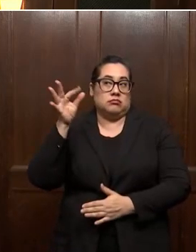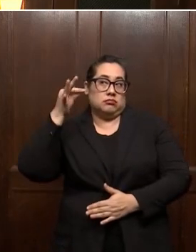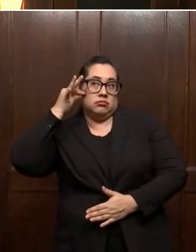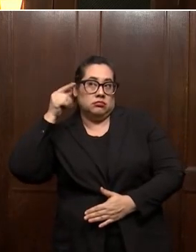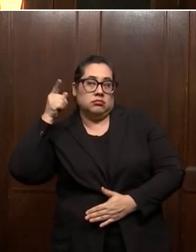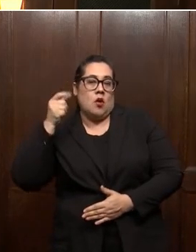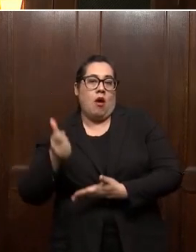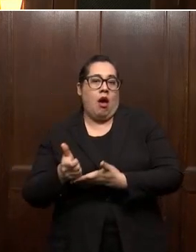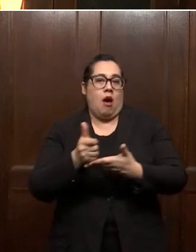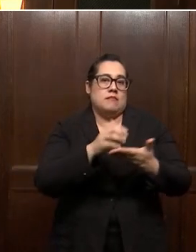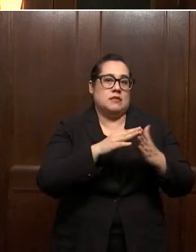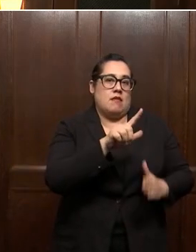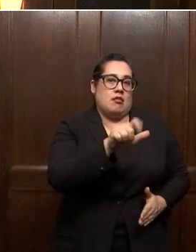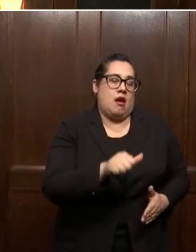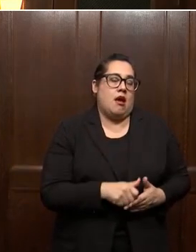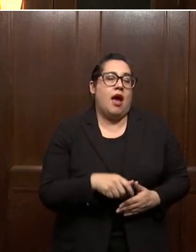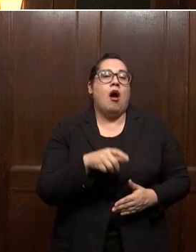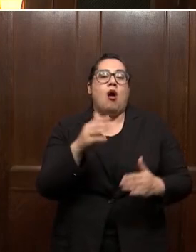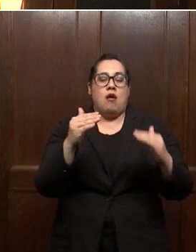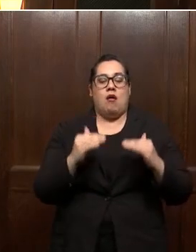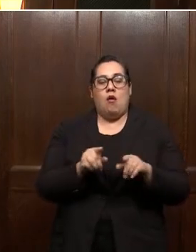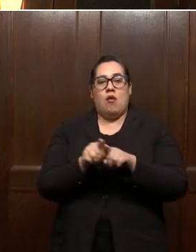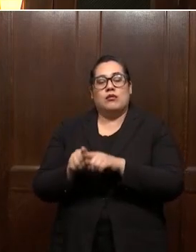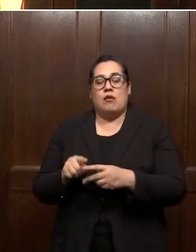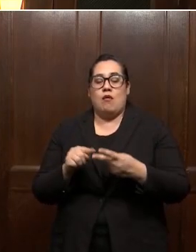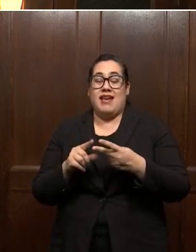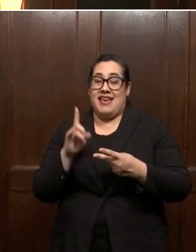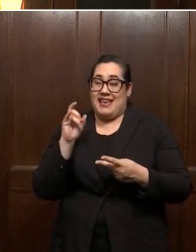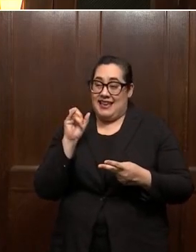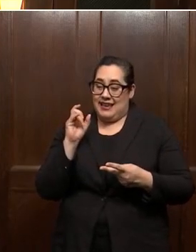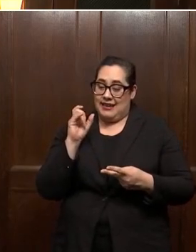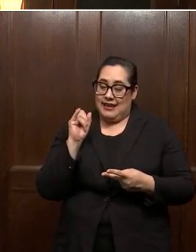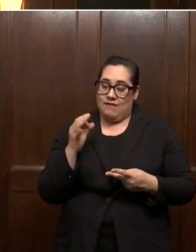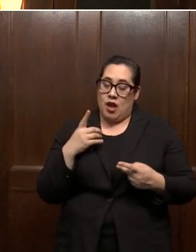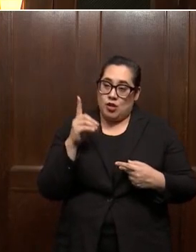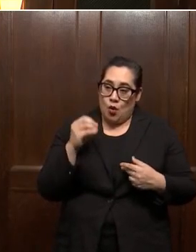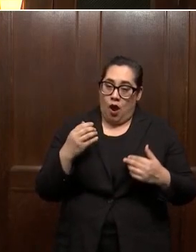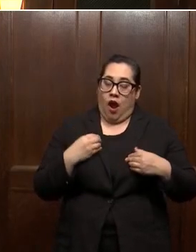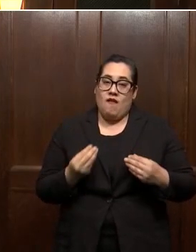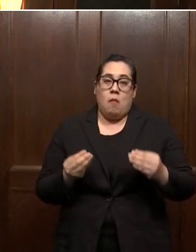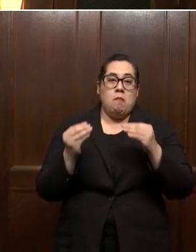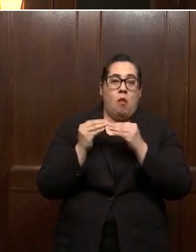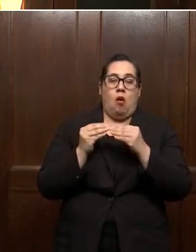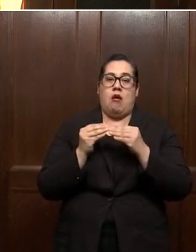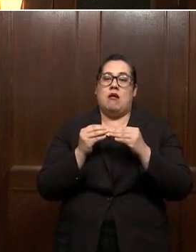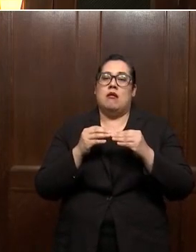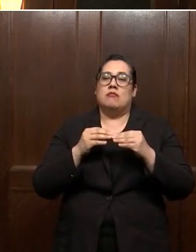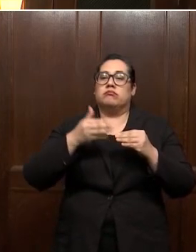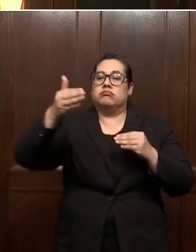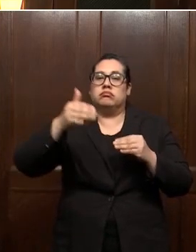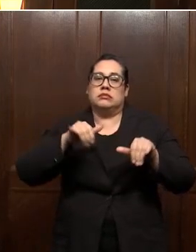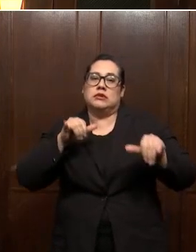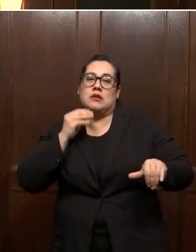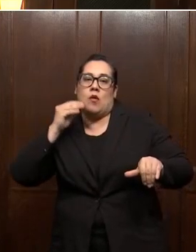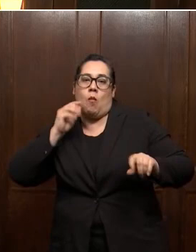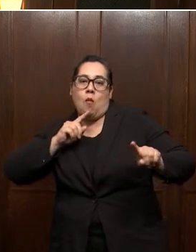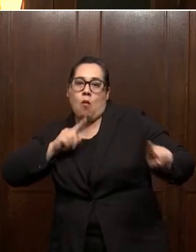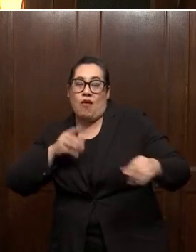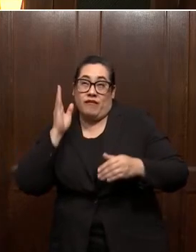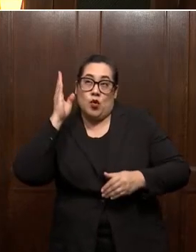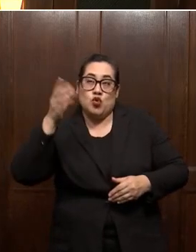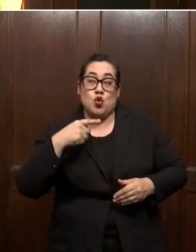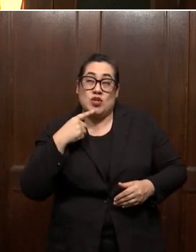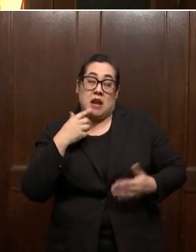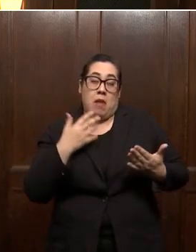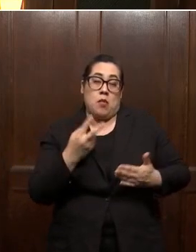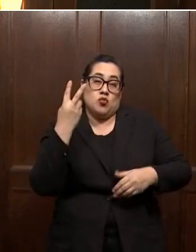government to help Los Angeles? And then also, if we do have more than one shelter-in-place order in the future, you had mentioned the possibility of